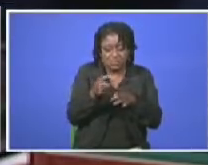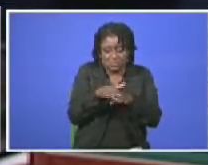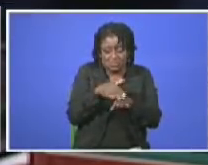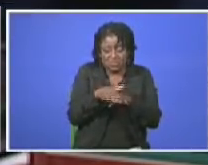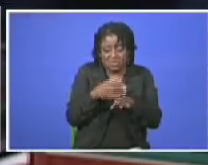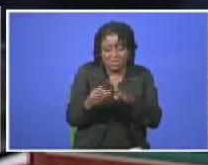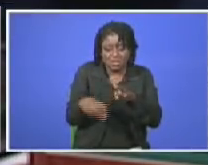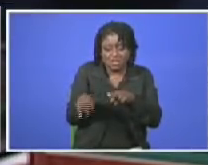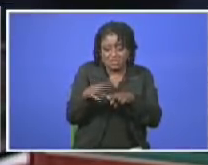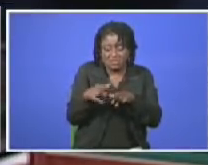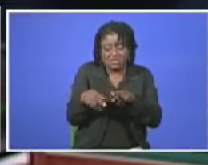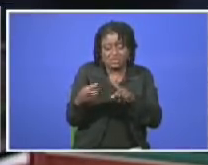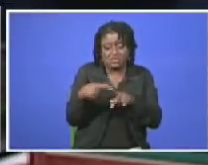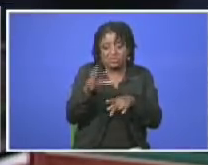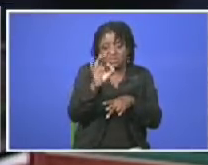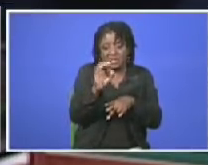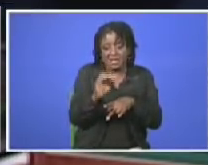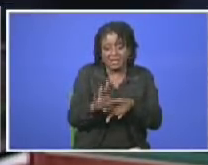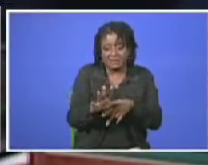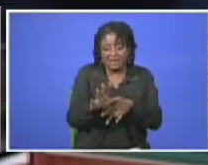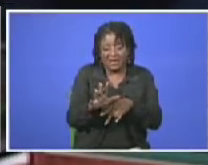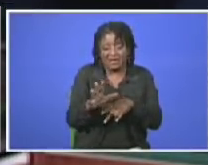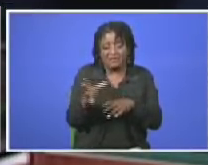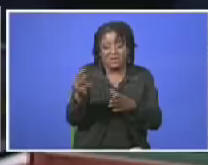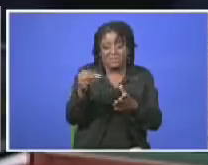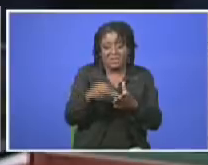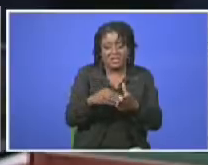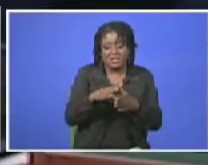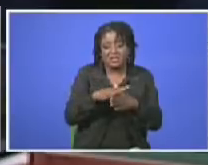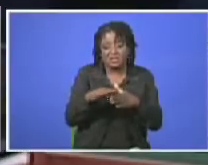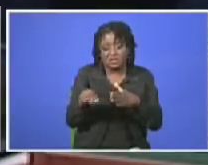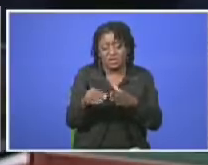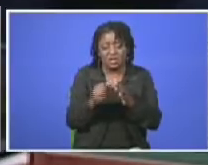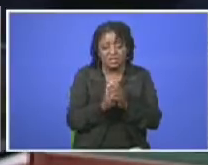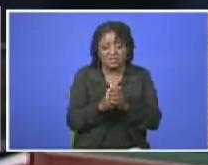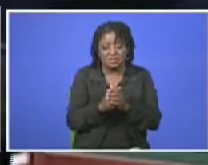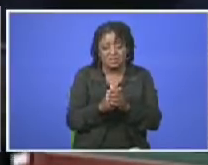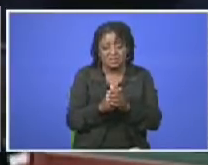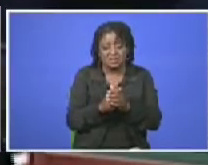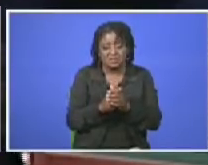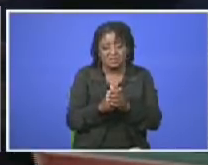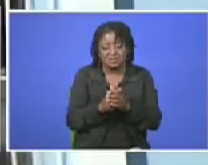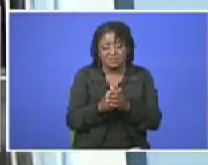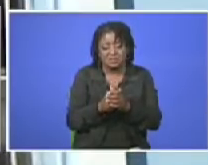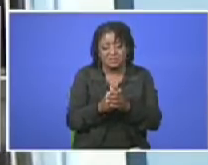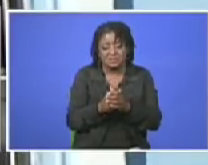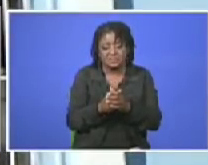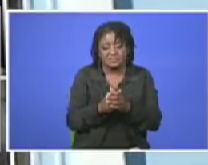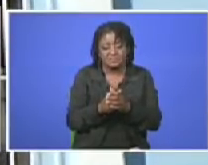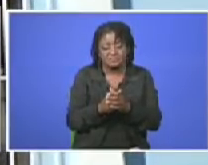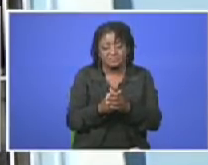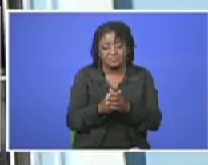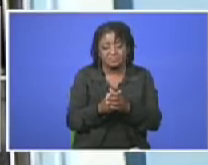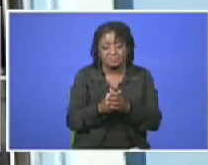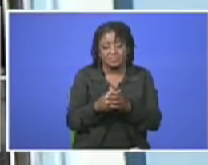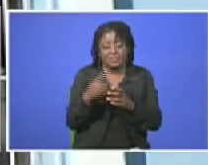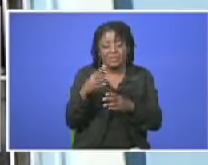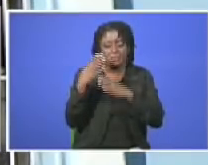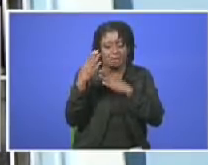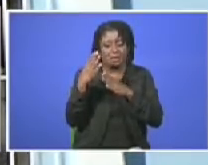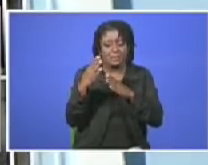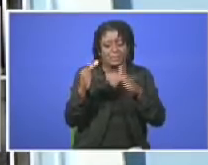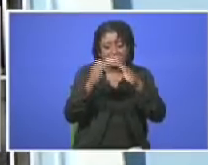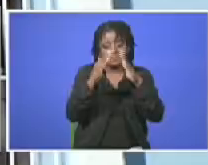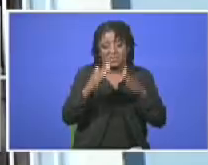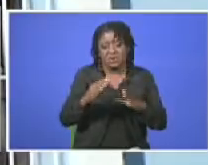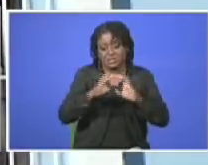to roughly $95 million, and I would need to be advised as to where it is today. The Bahamas Mortgage